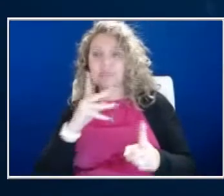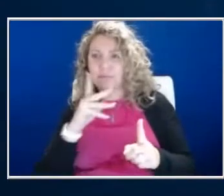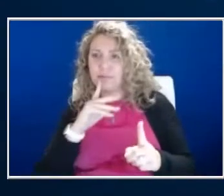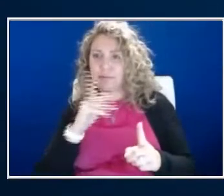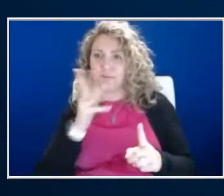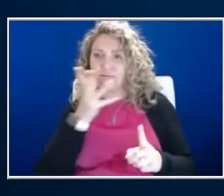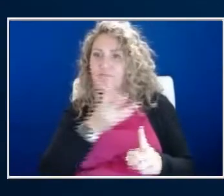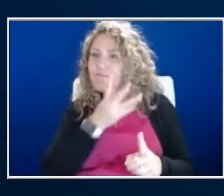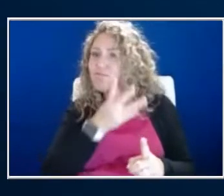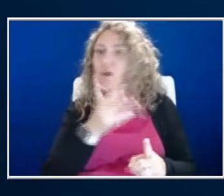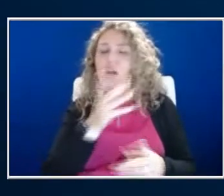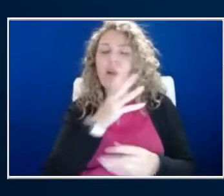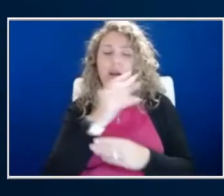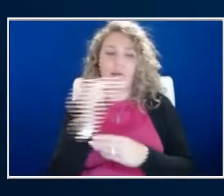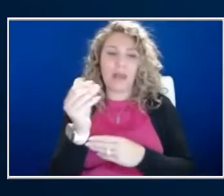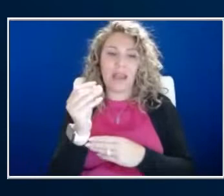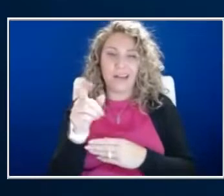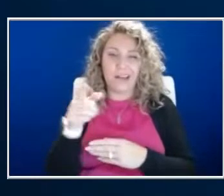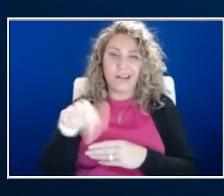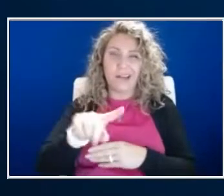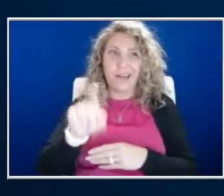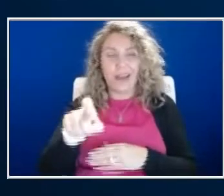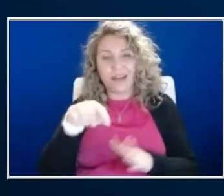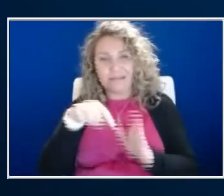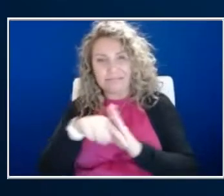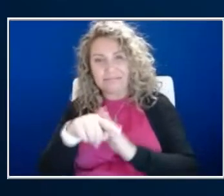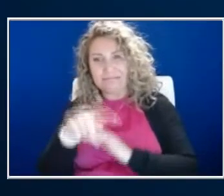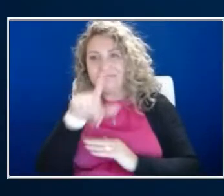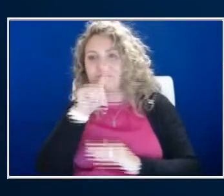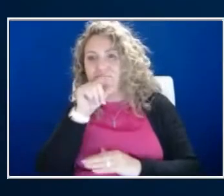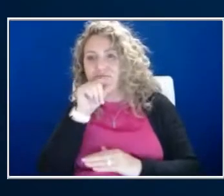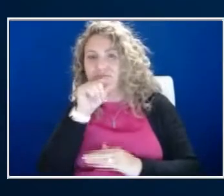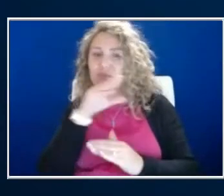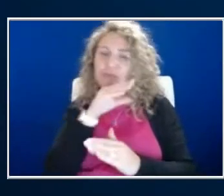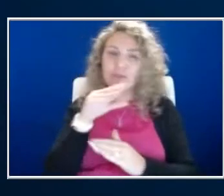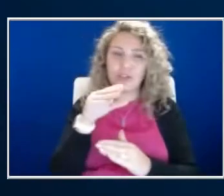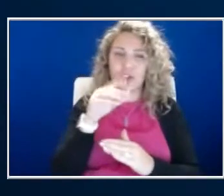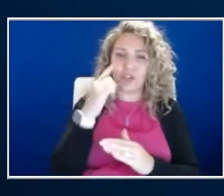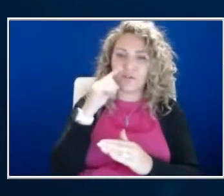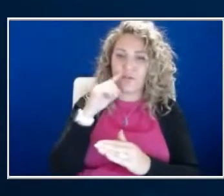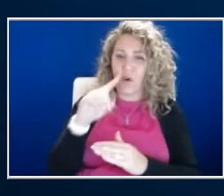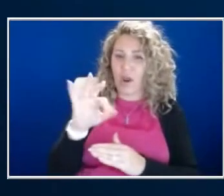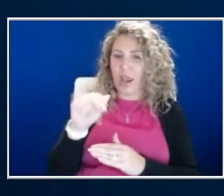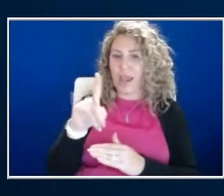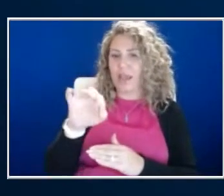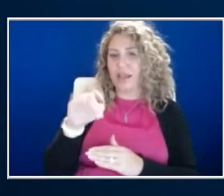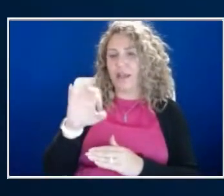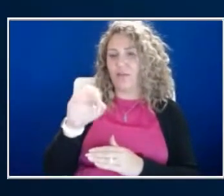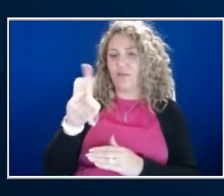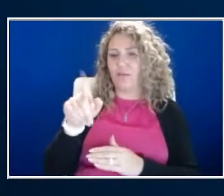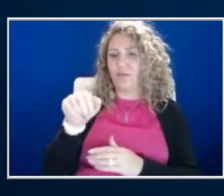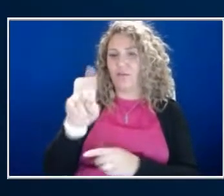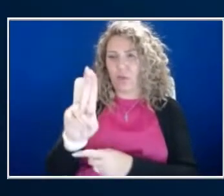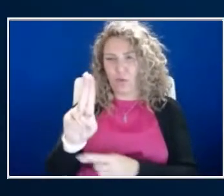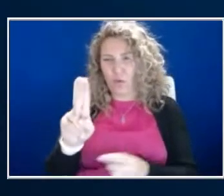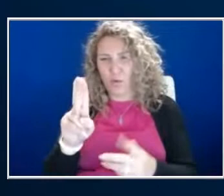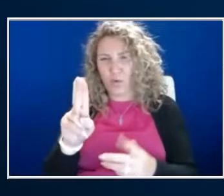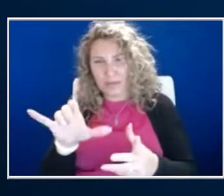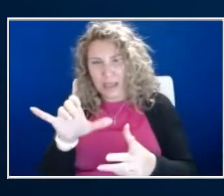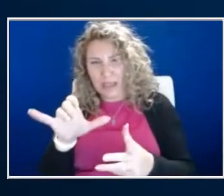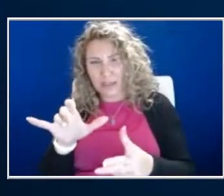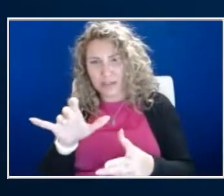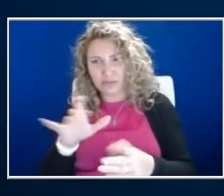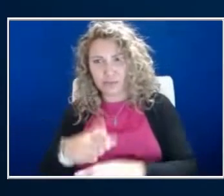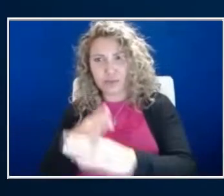avian flu. How concerned should people be? Is this to protect the people or is this to protect the other animals? You know, it's